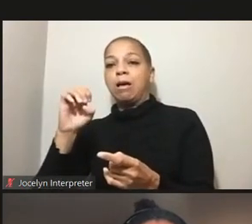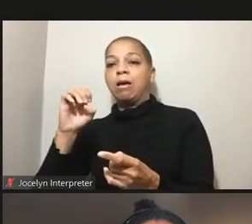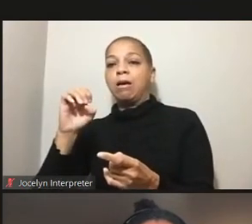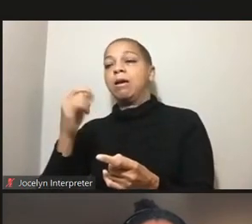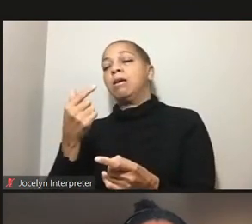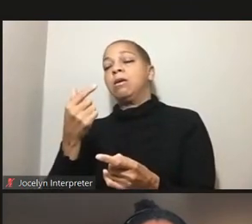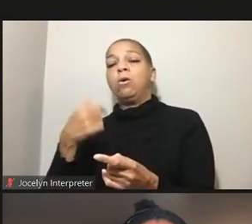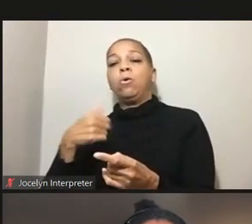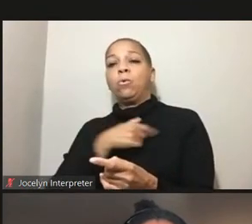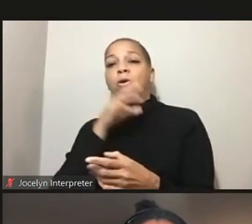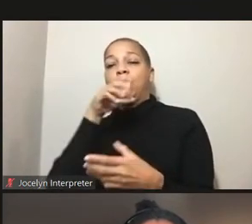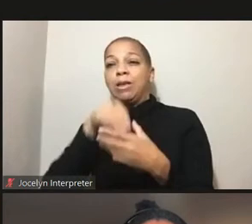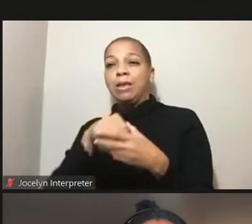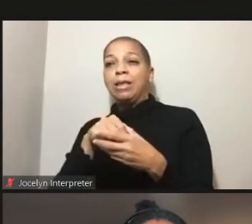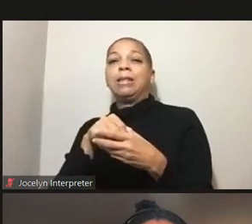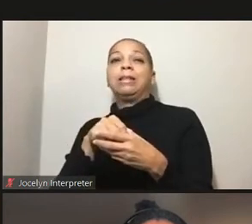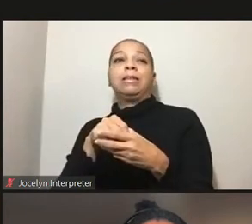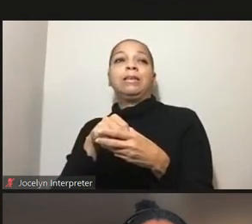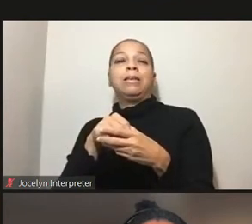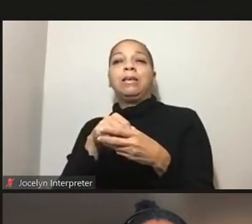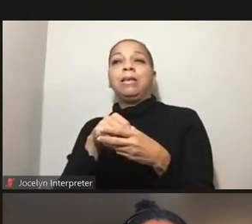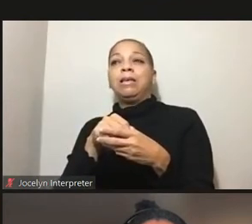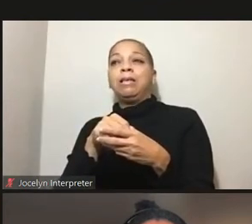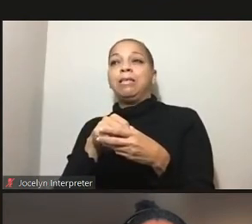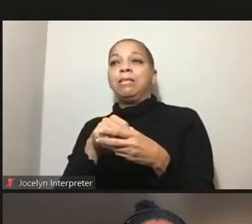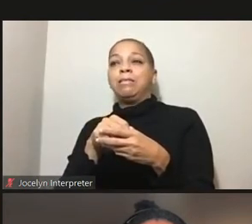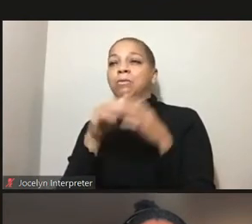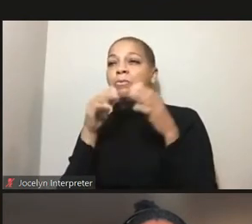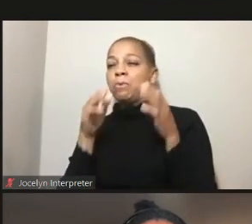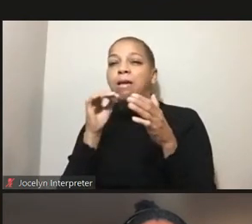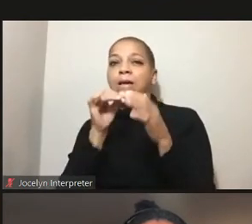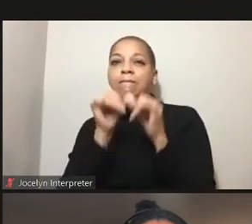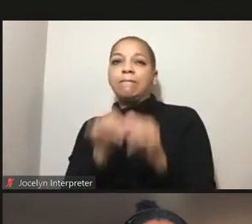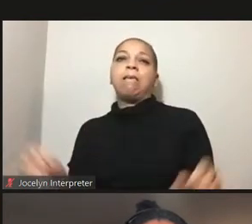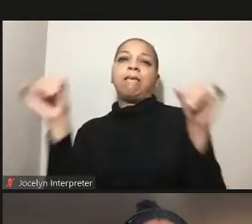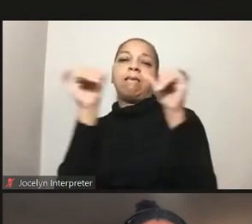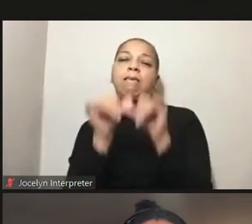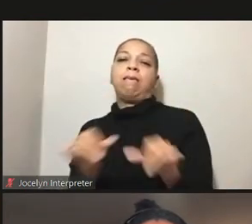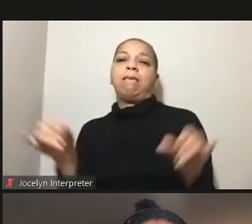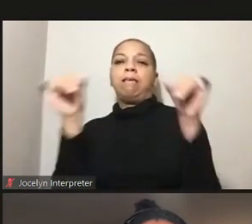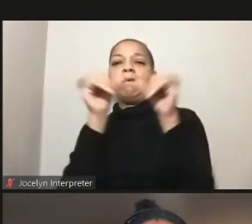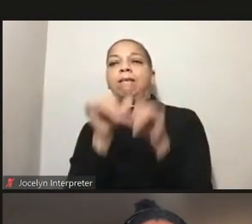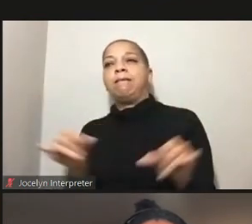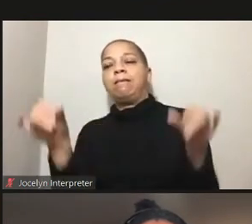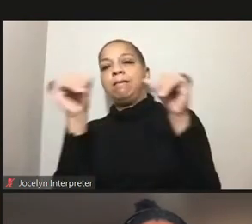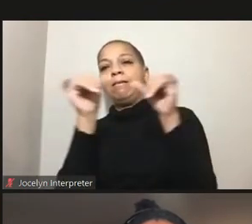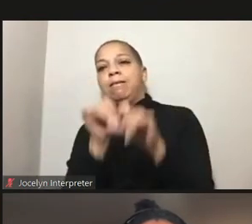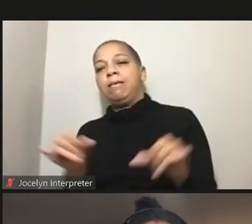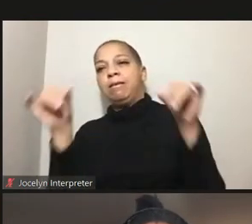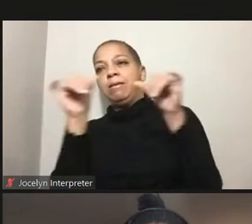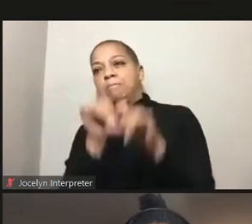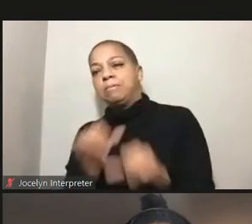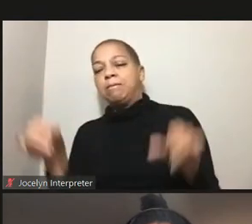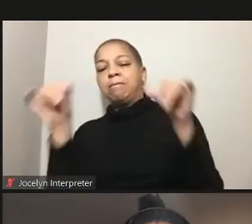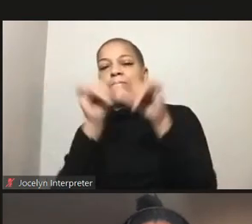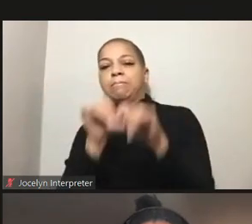excess, and a renewed, if not inflated, society of spectacle. And so